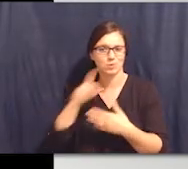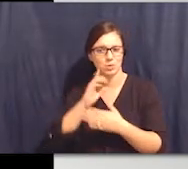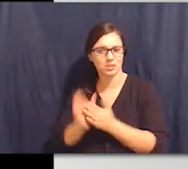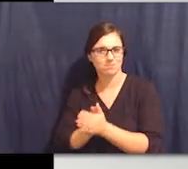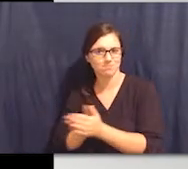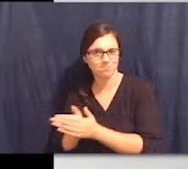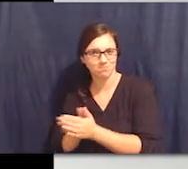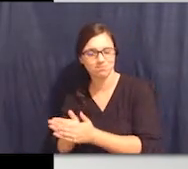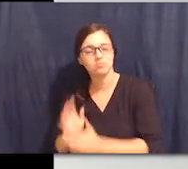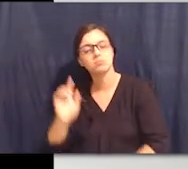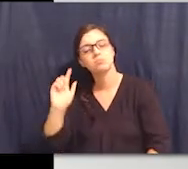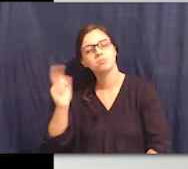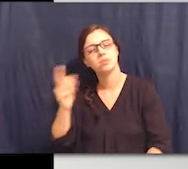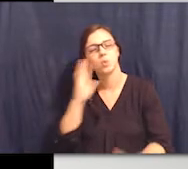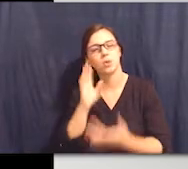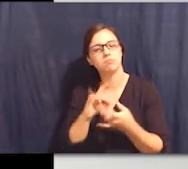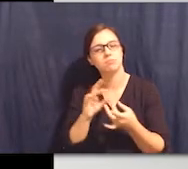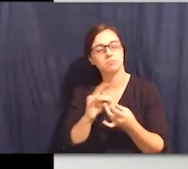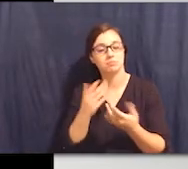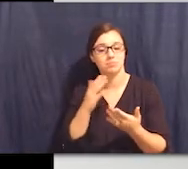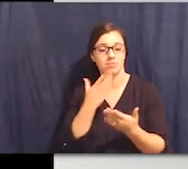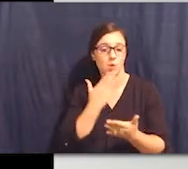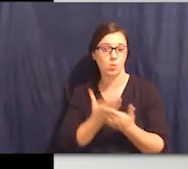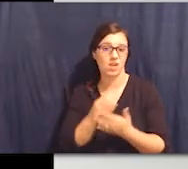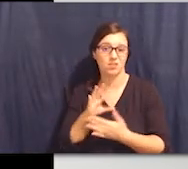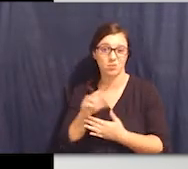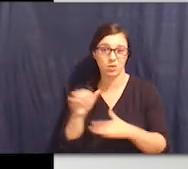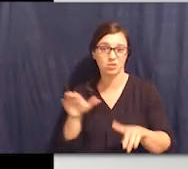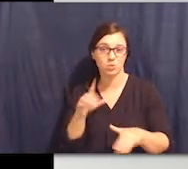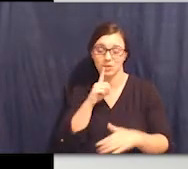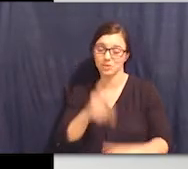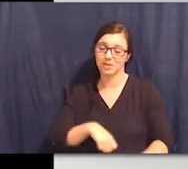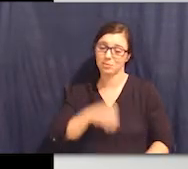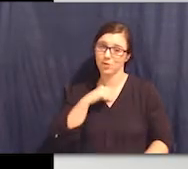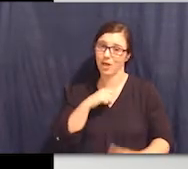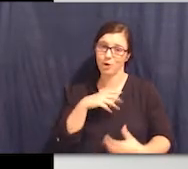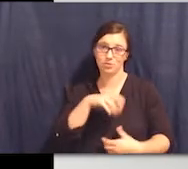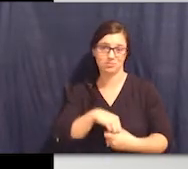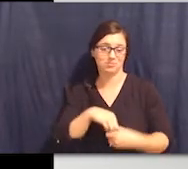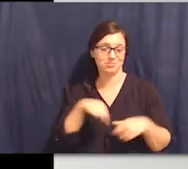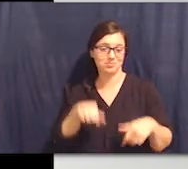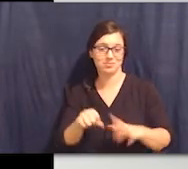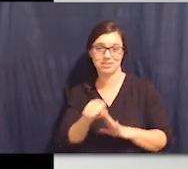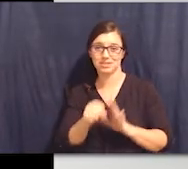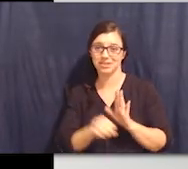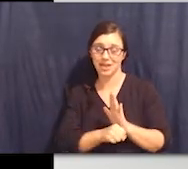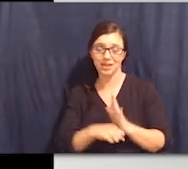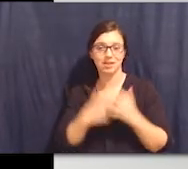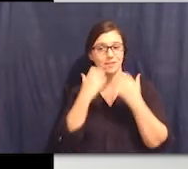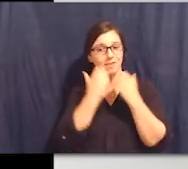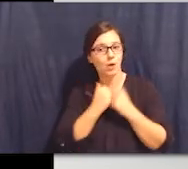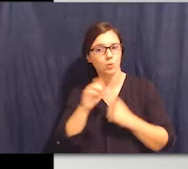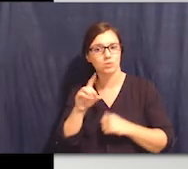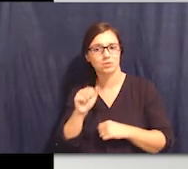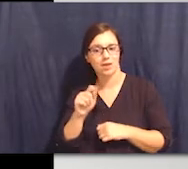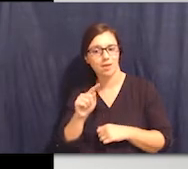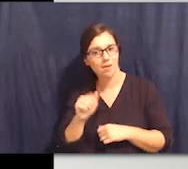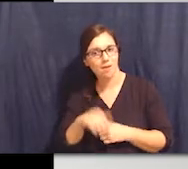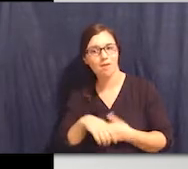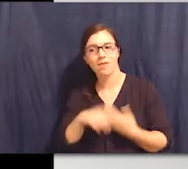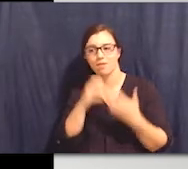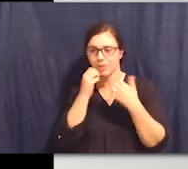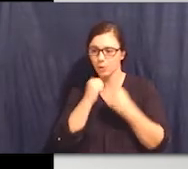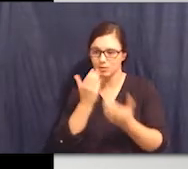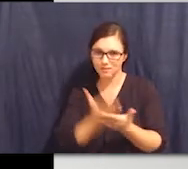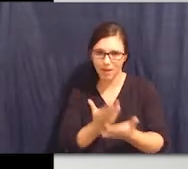to share a little bit later how well Florida's doing. I'm very proud to be a part of a state that values data, that